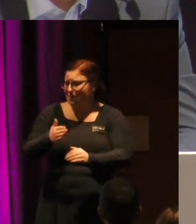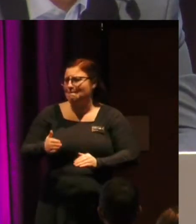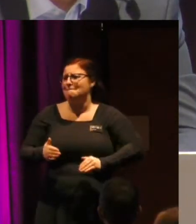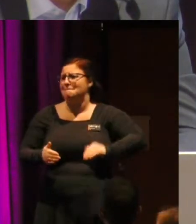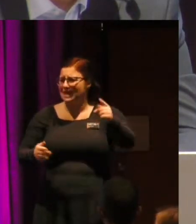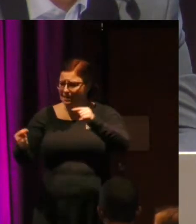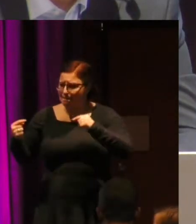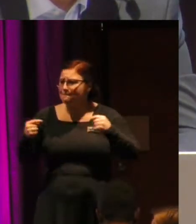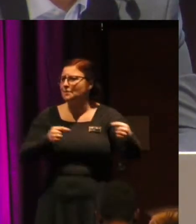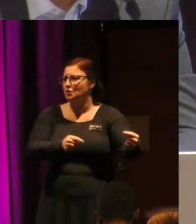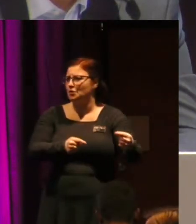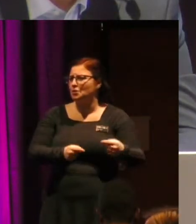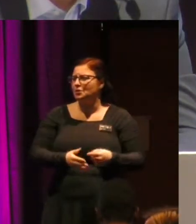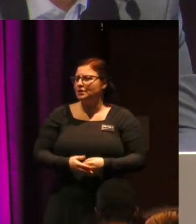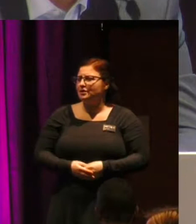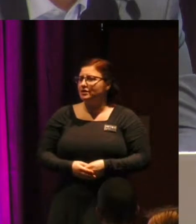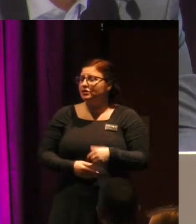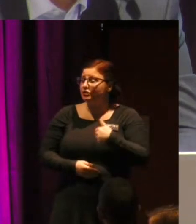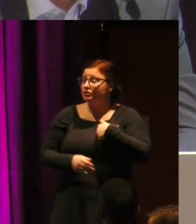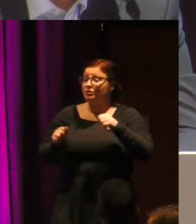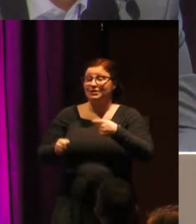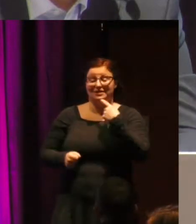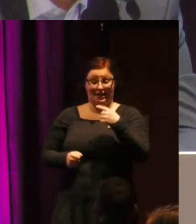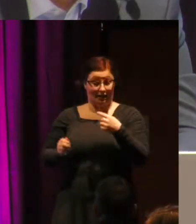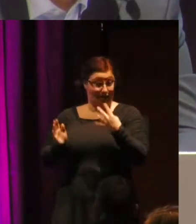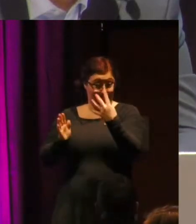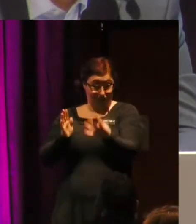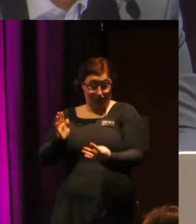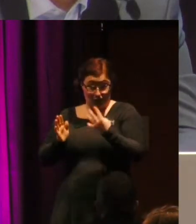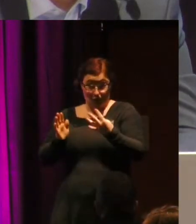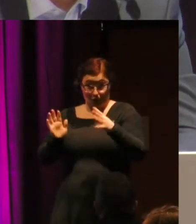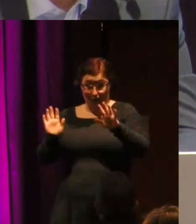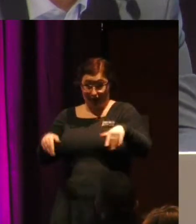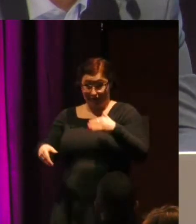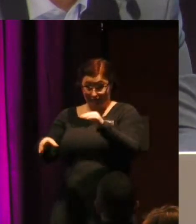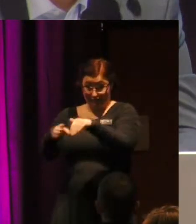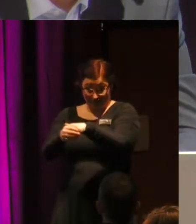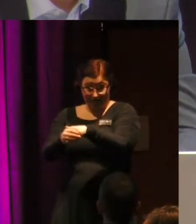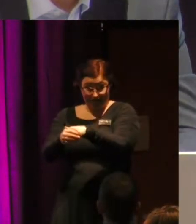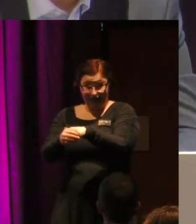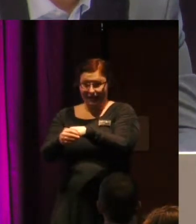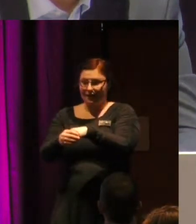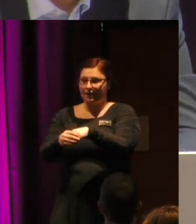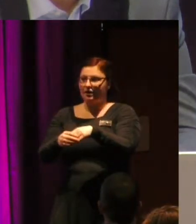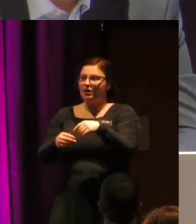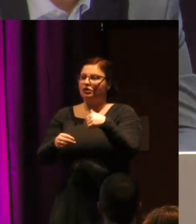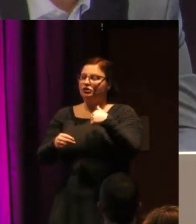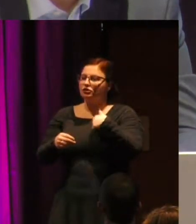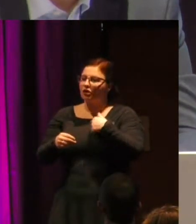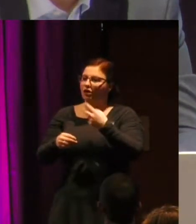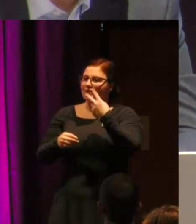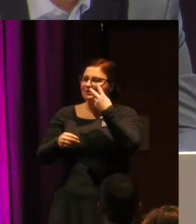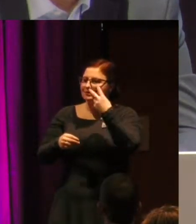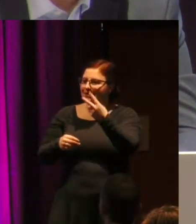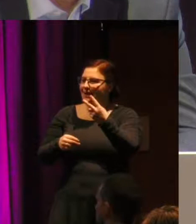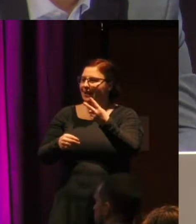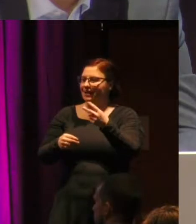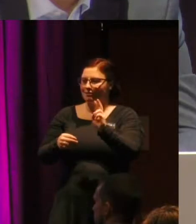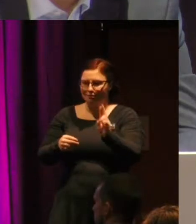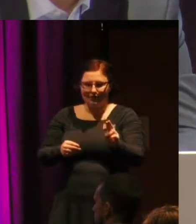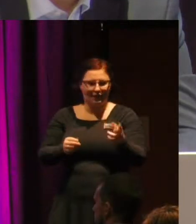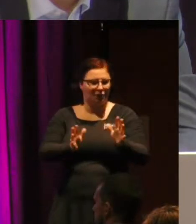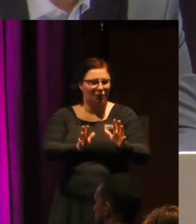this. And I must say, during these 4 years now, I see the tendencies and the growth of